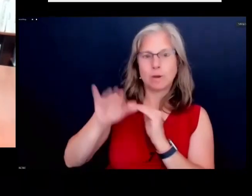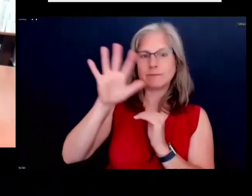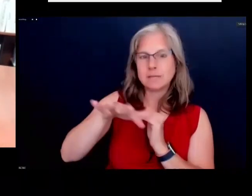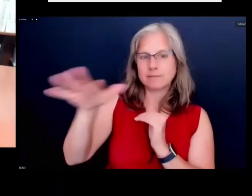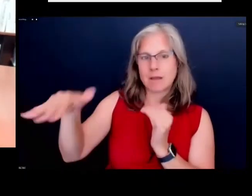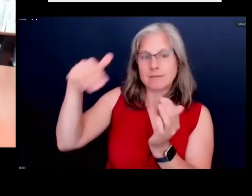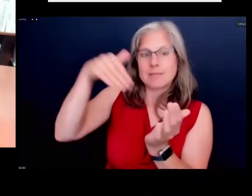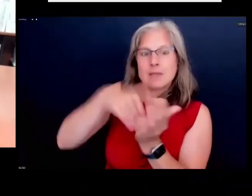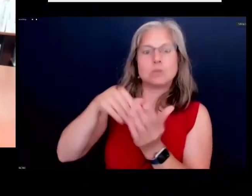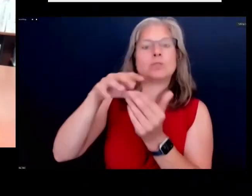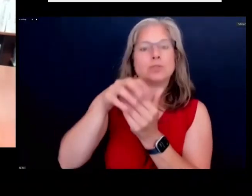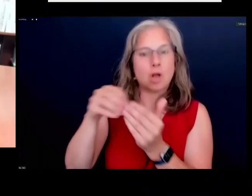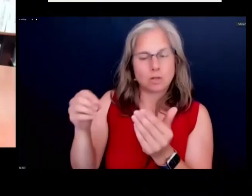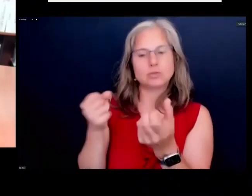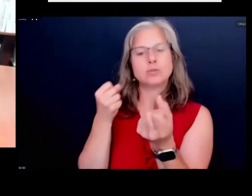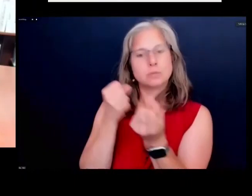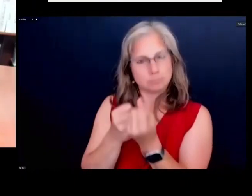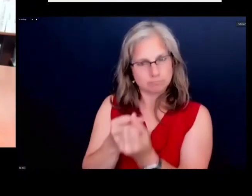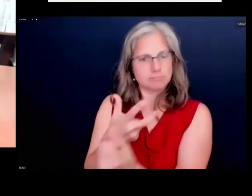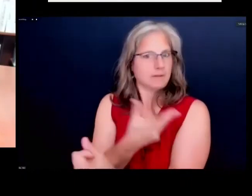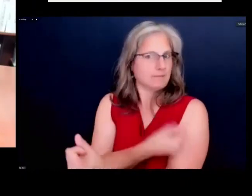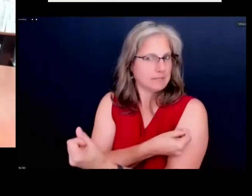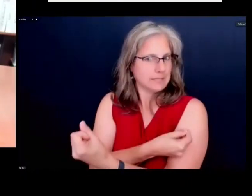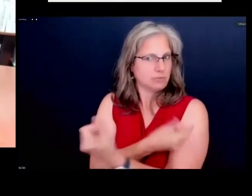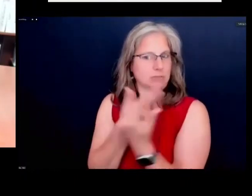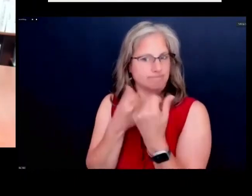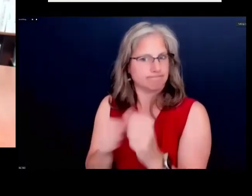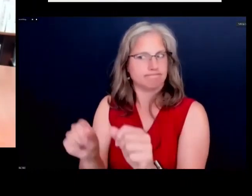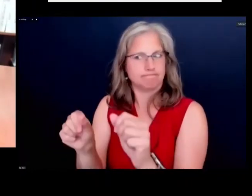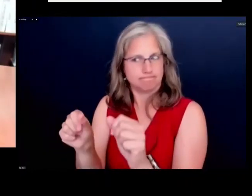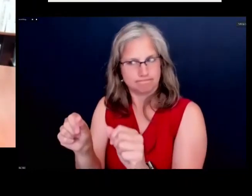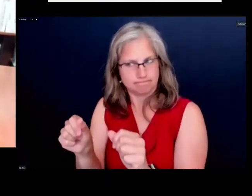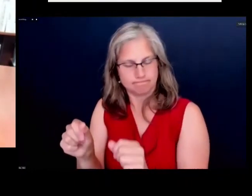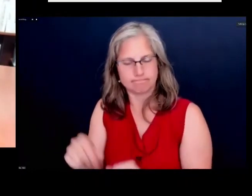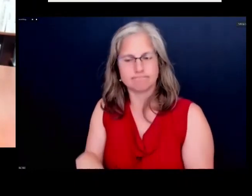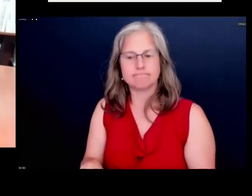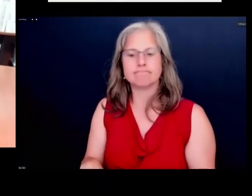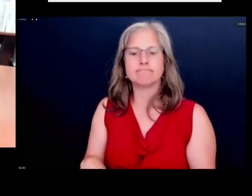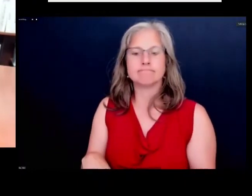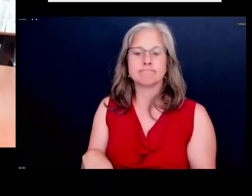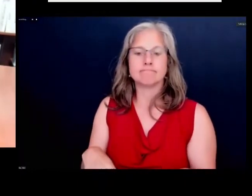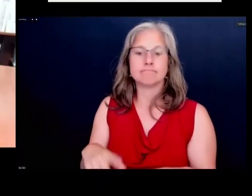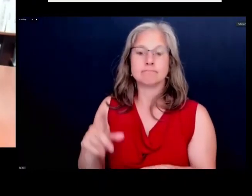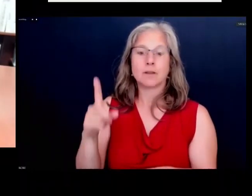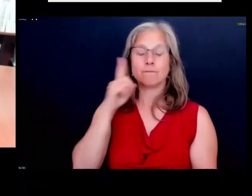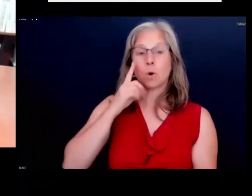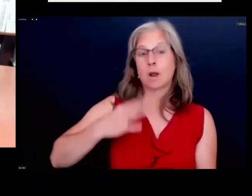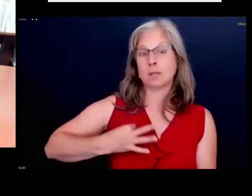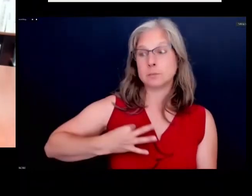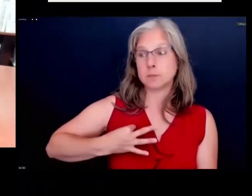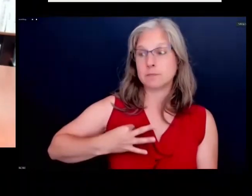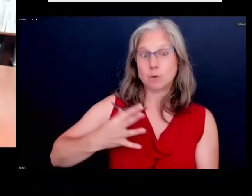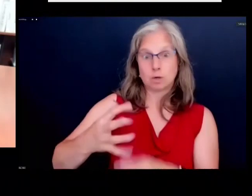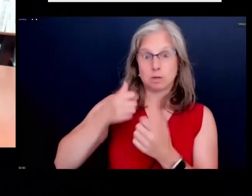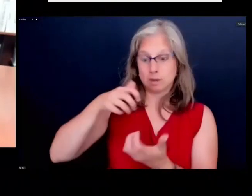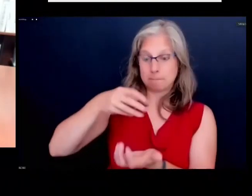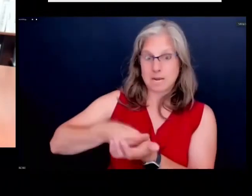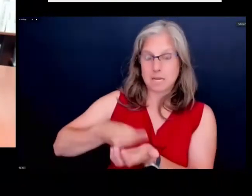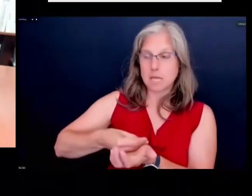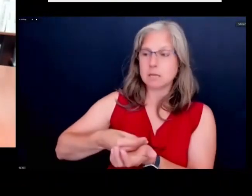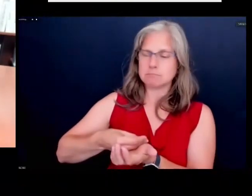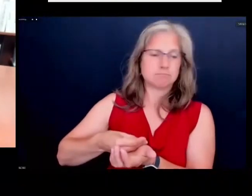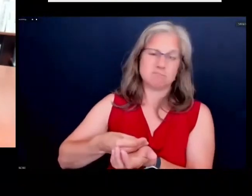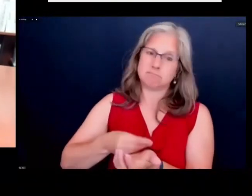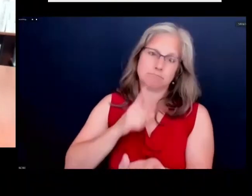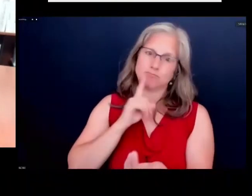to $55,000 to support vaccination efforts. And to be eligible, basically,